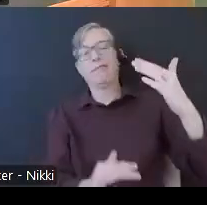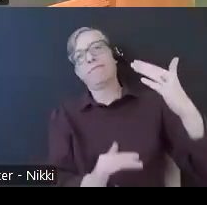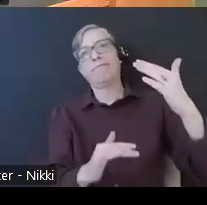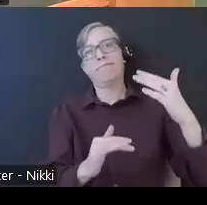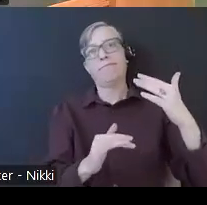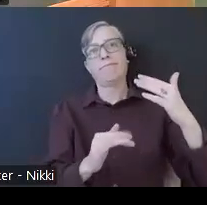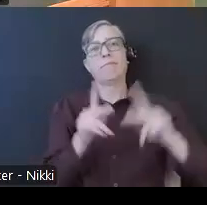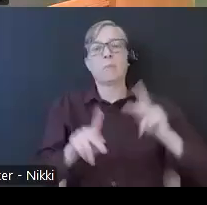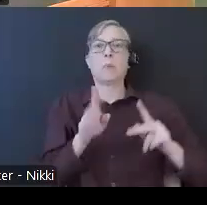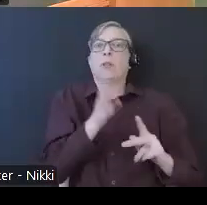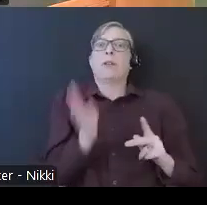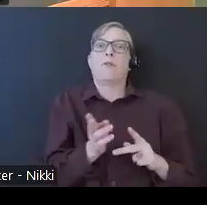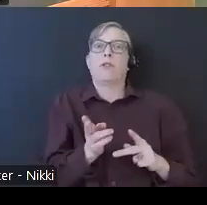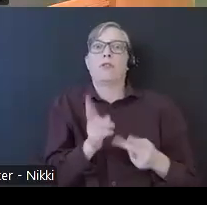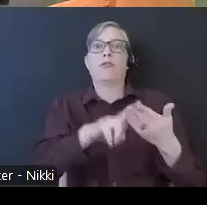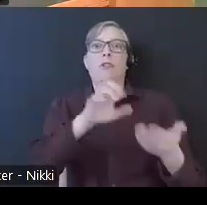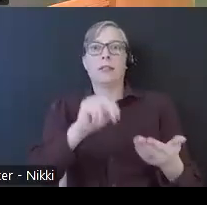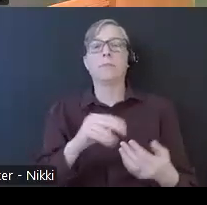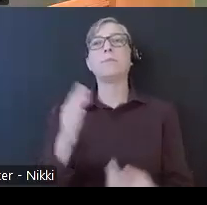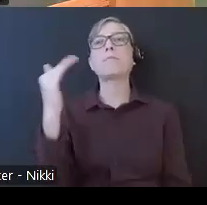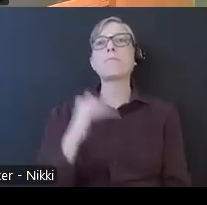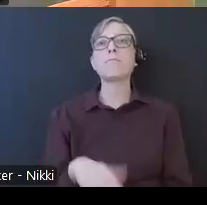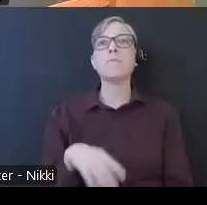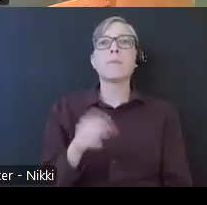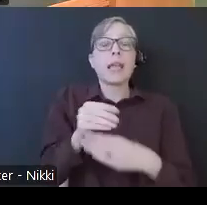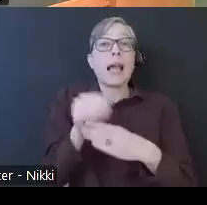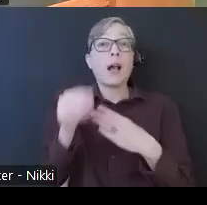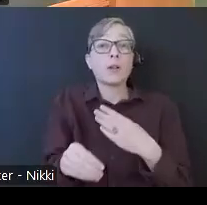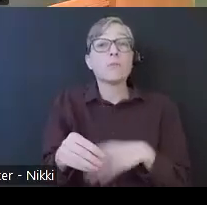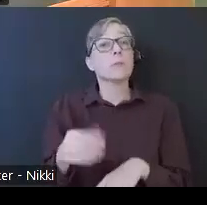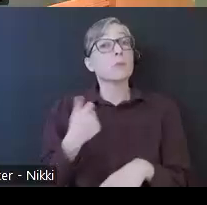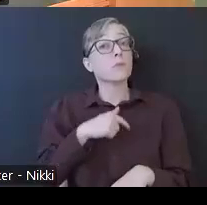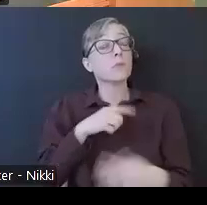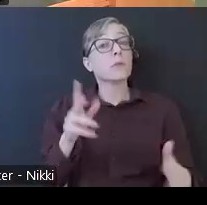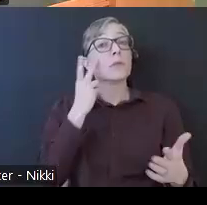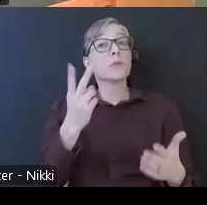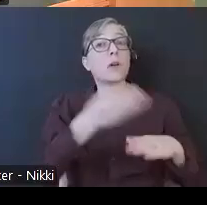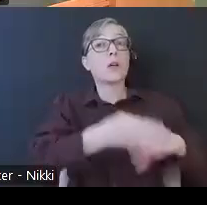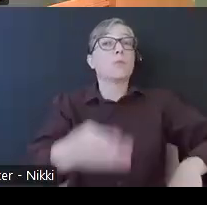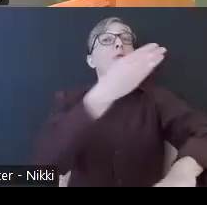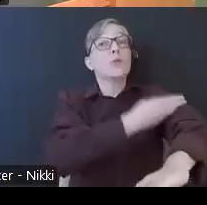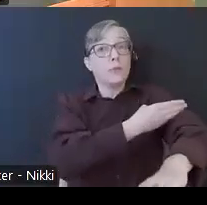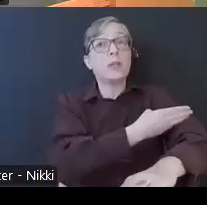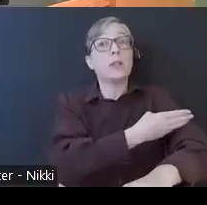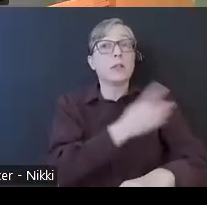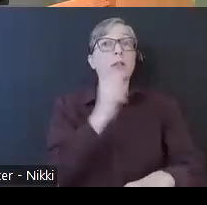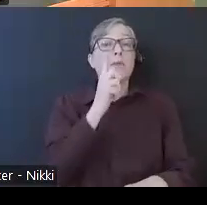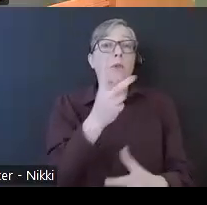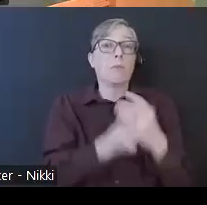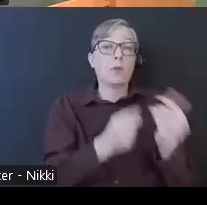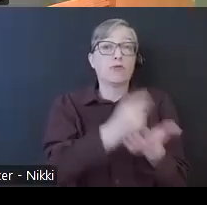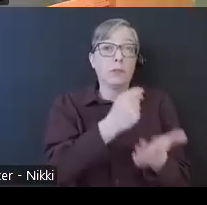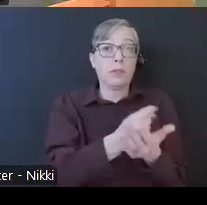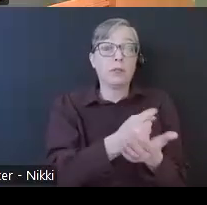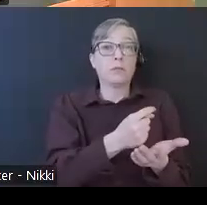These are the main outcomes from the trial. So we had significant improvements over usual care in both intervention arms, but adding the internet support